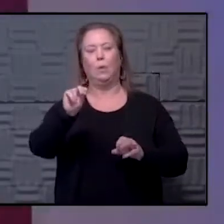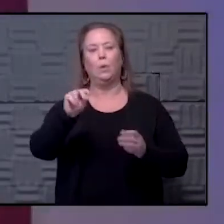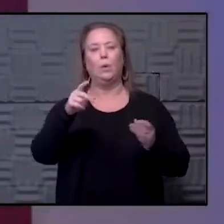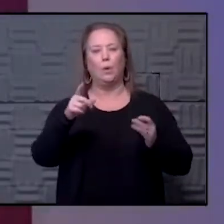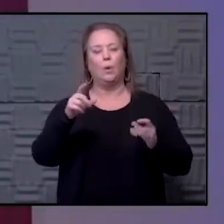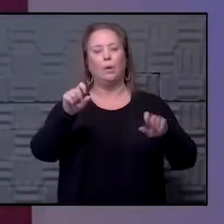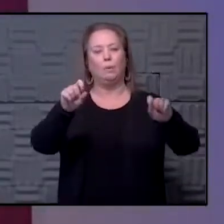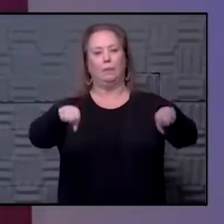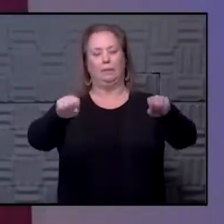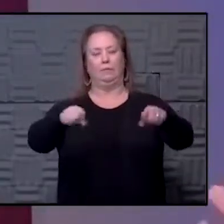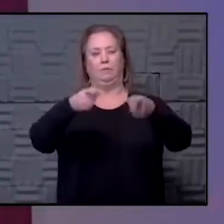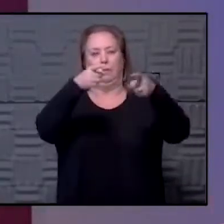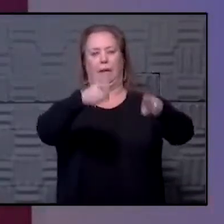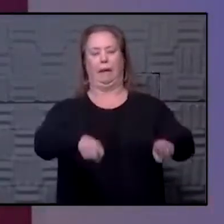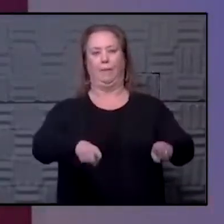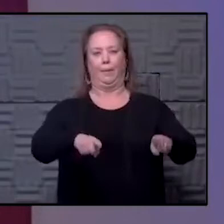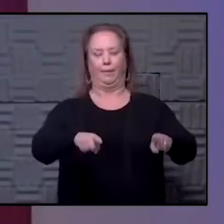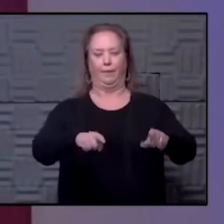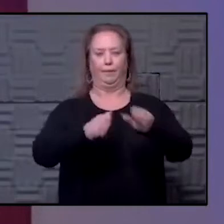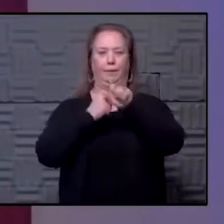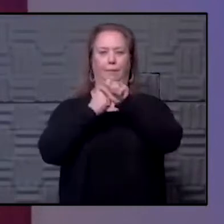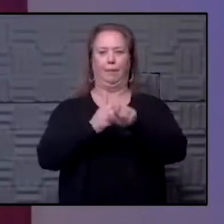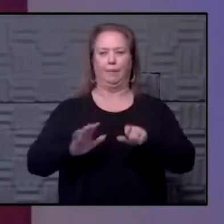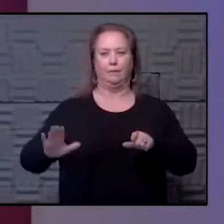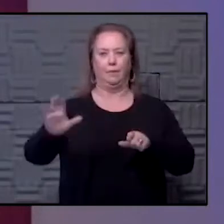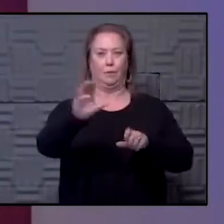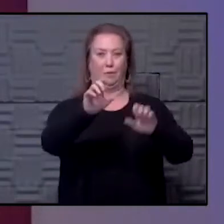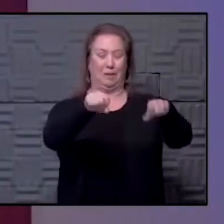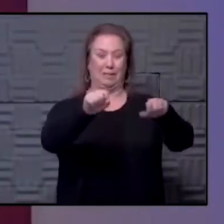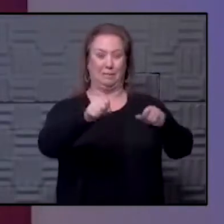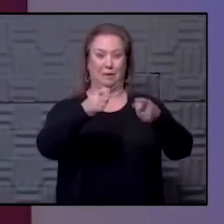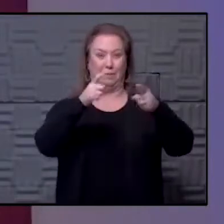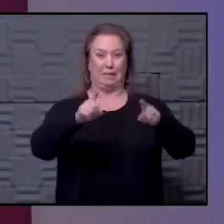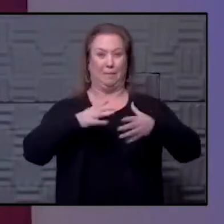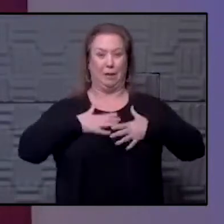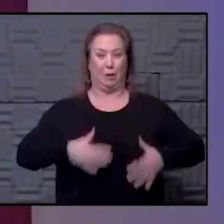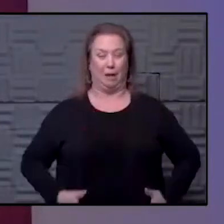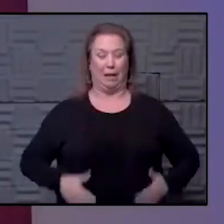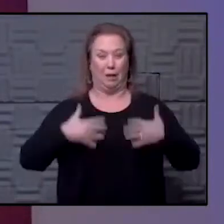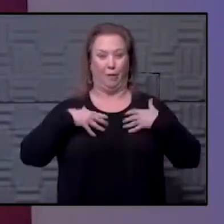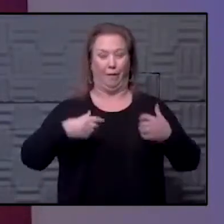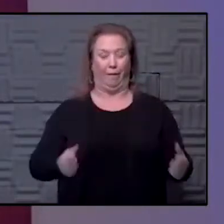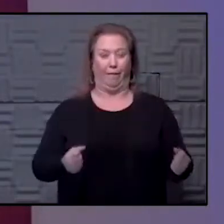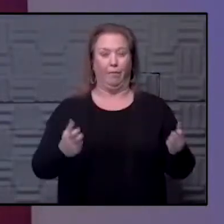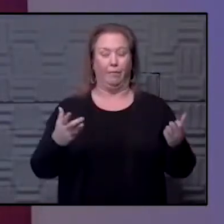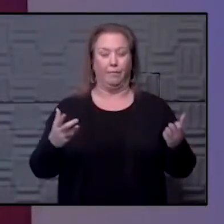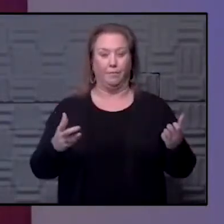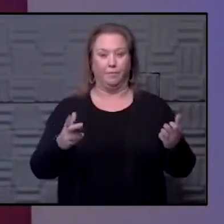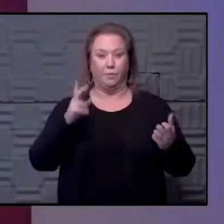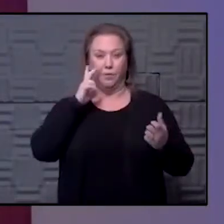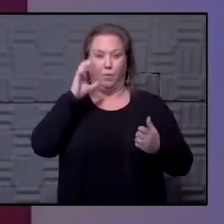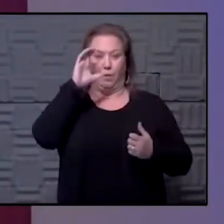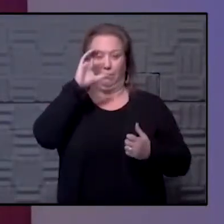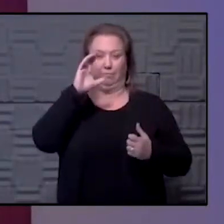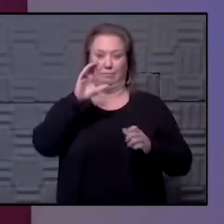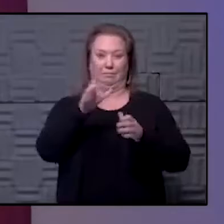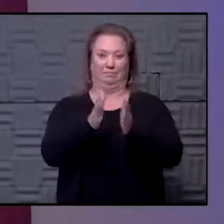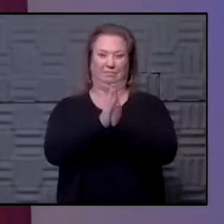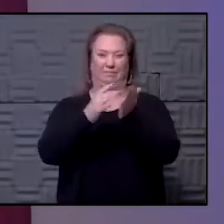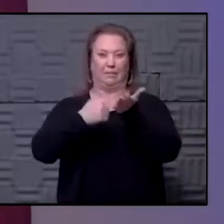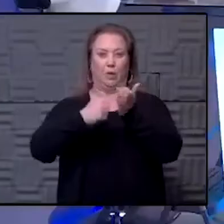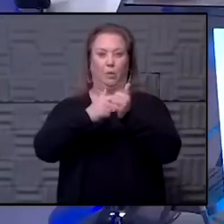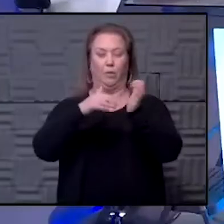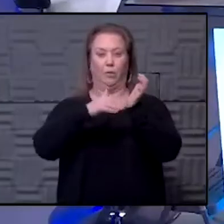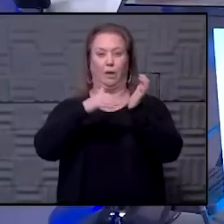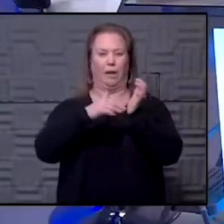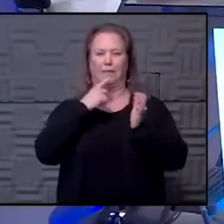could potentially happen, I mean, based off of your what's going on with you health-wise. So again, would want to seek out probably. Yeah, I'm